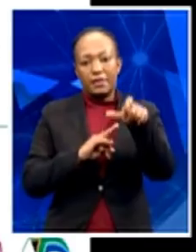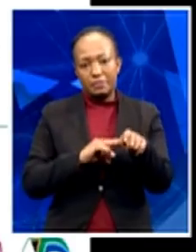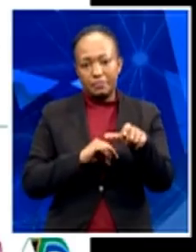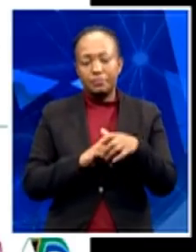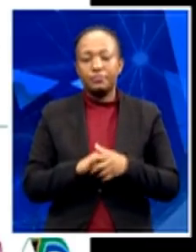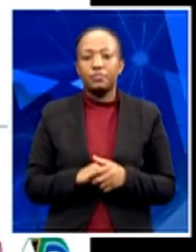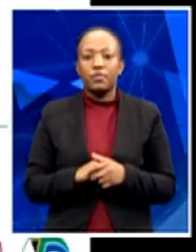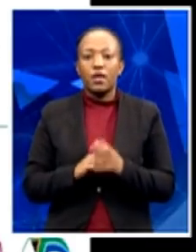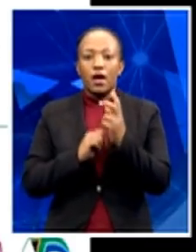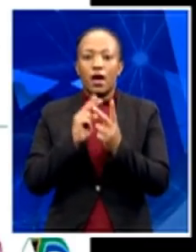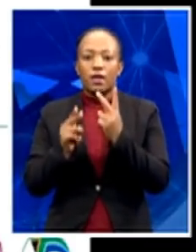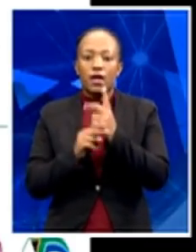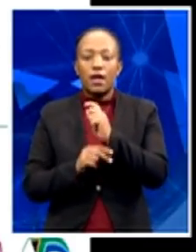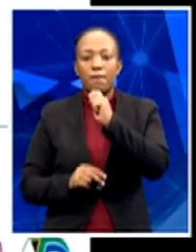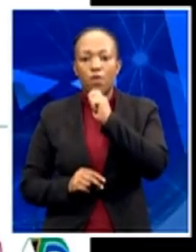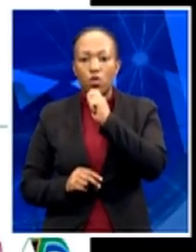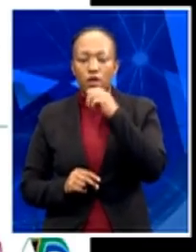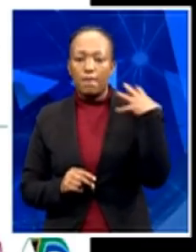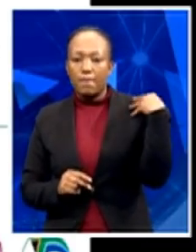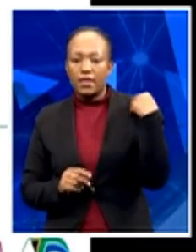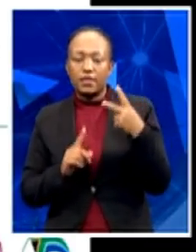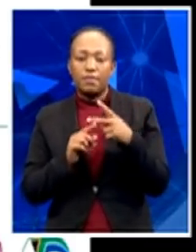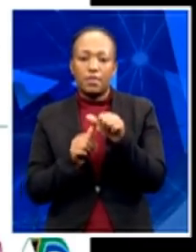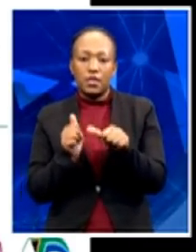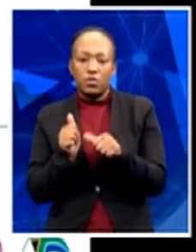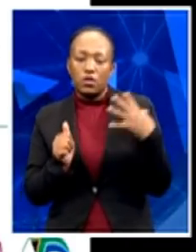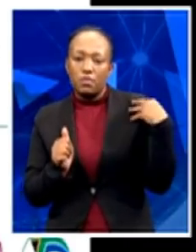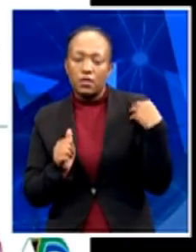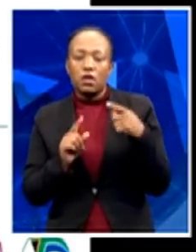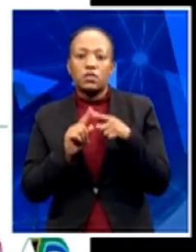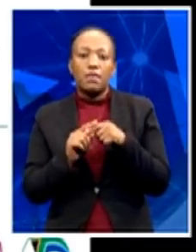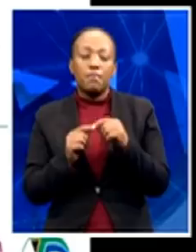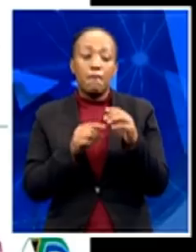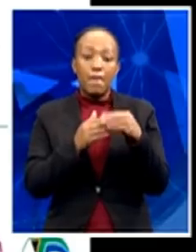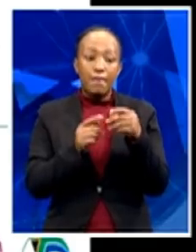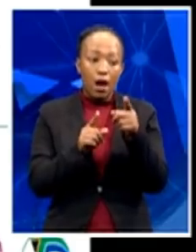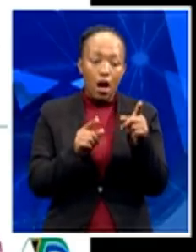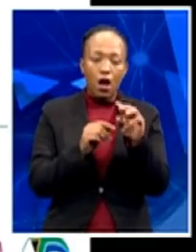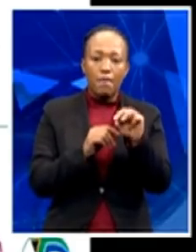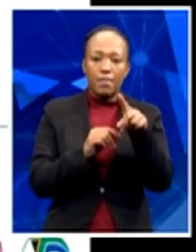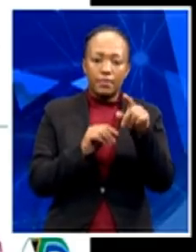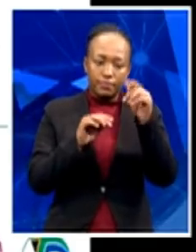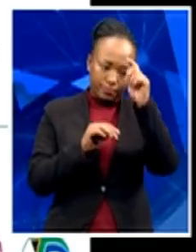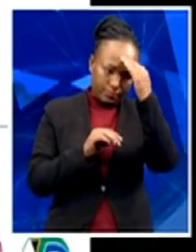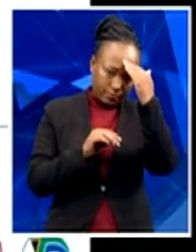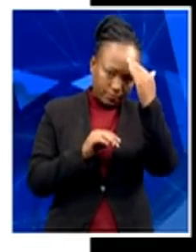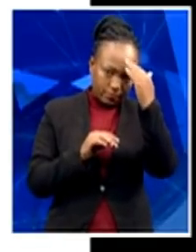Deputy Minister, honorable members. We will get our parliamentary liaison officer to share this